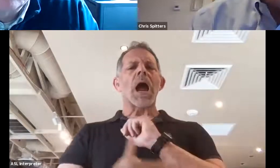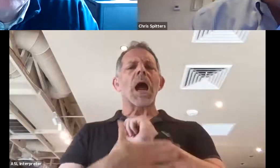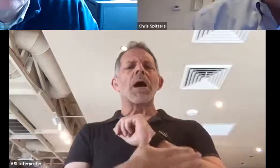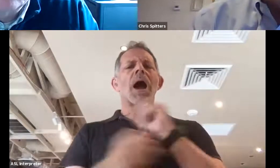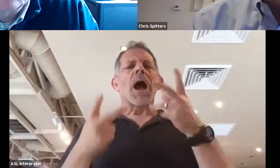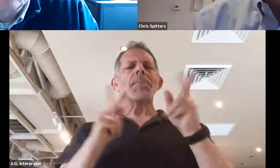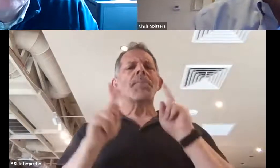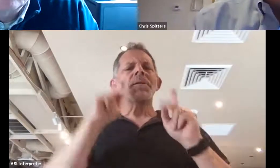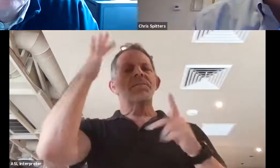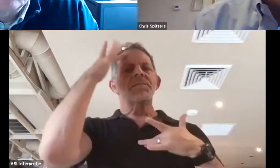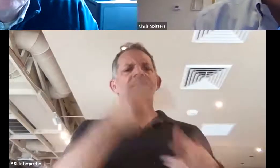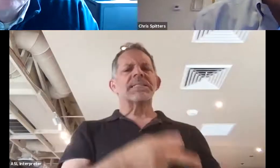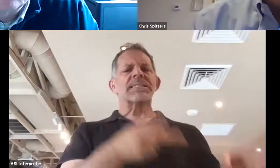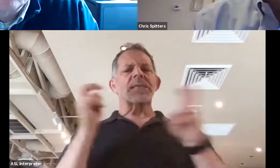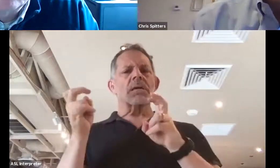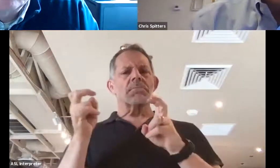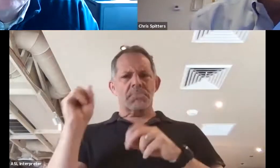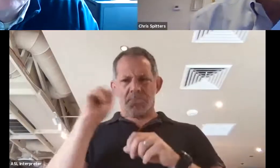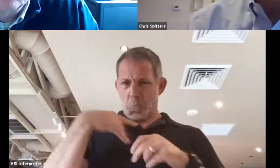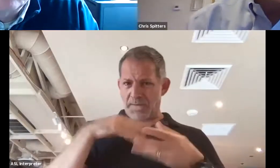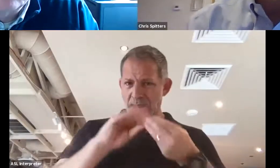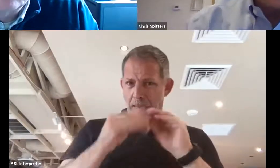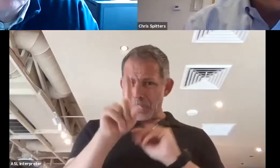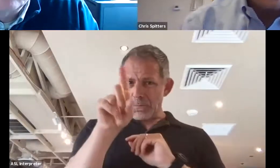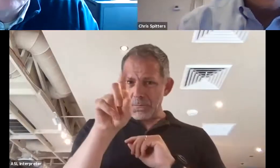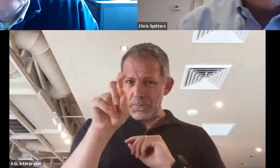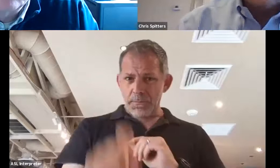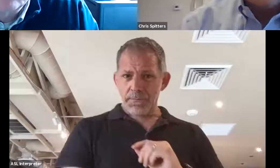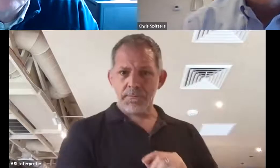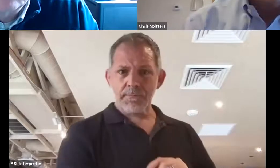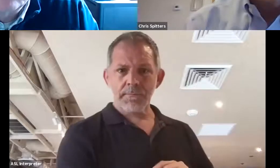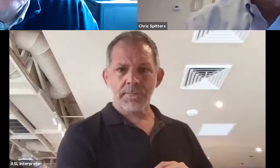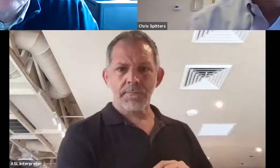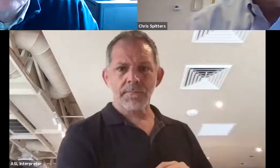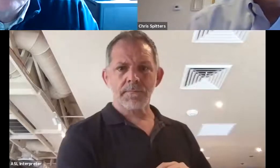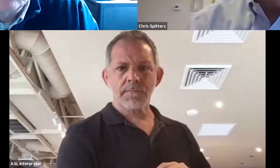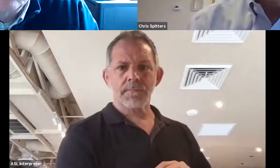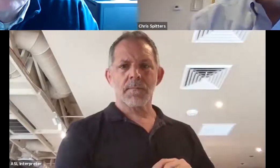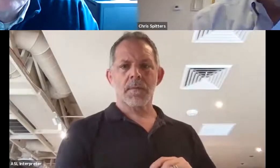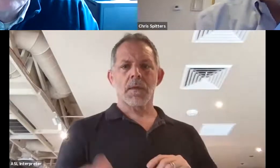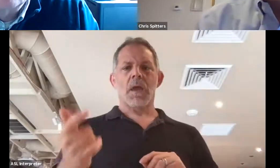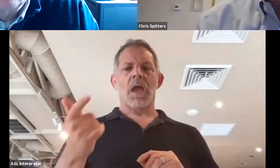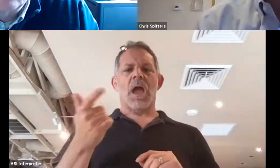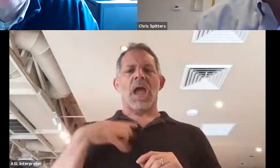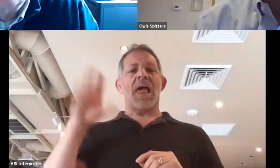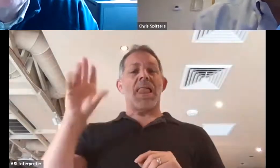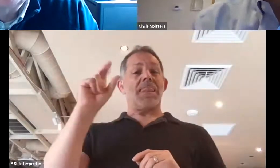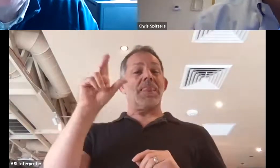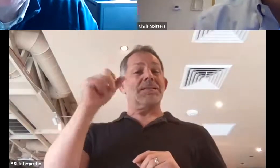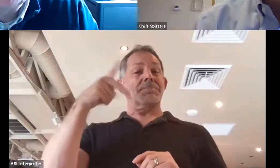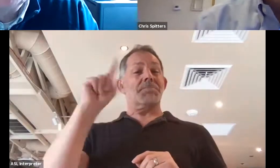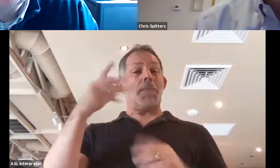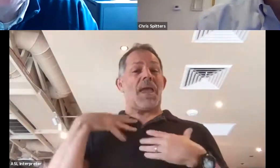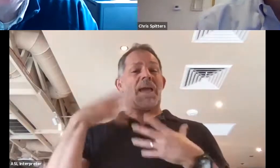organization that works with the Department of Health that calculates the R0 does not calculate it for county